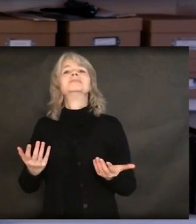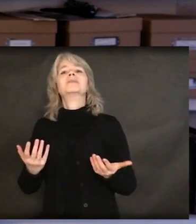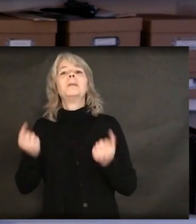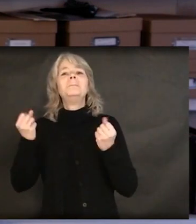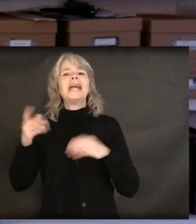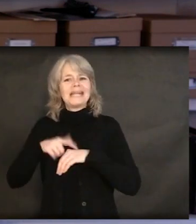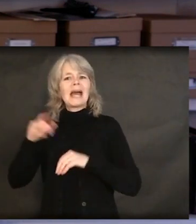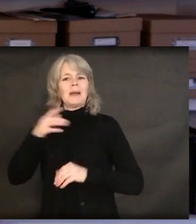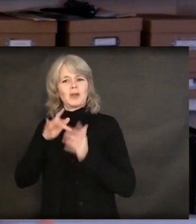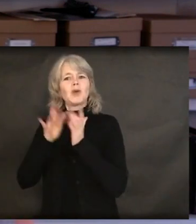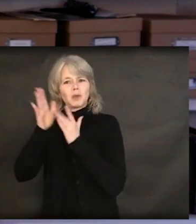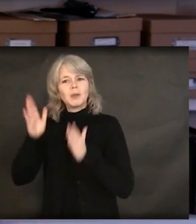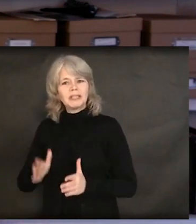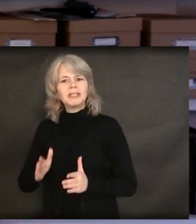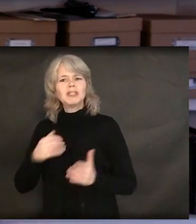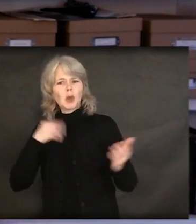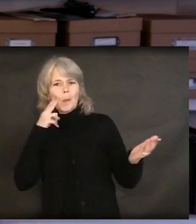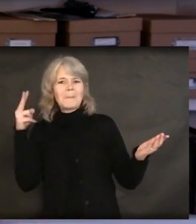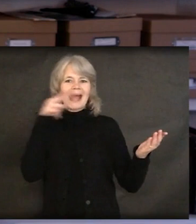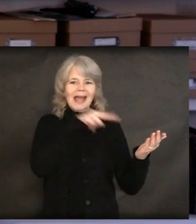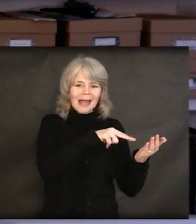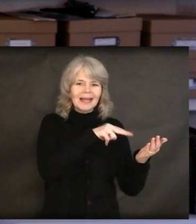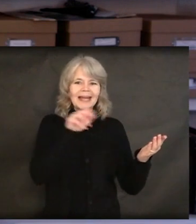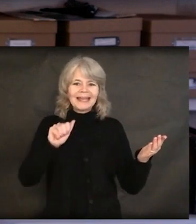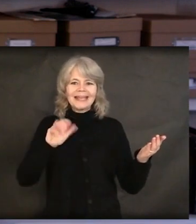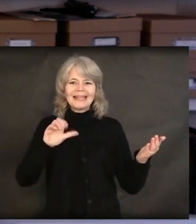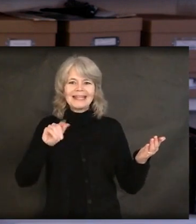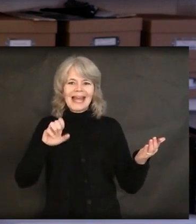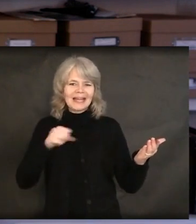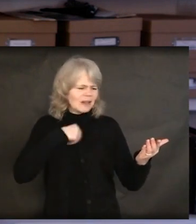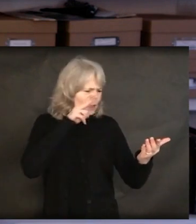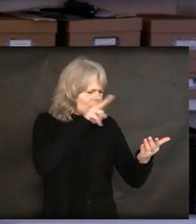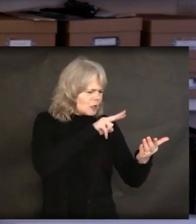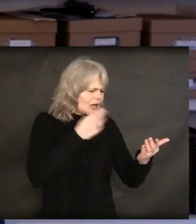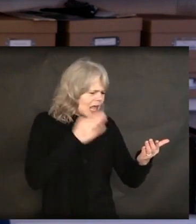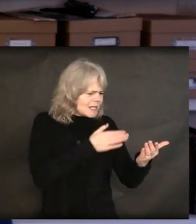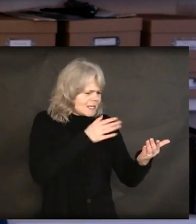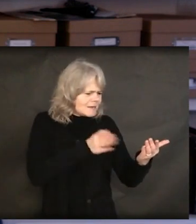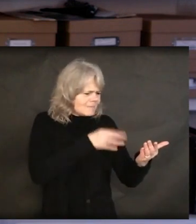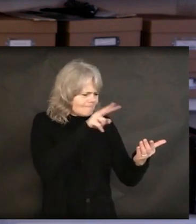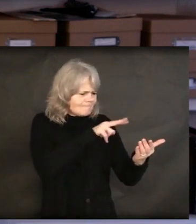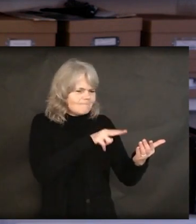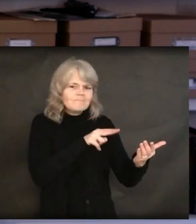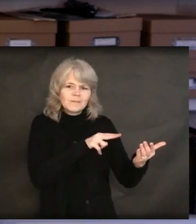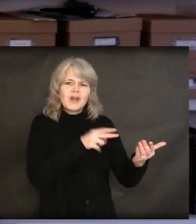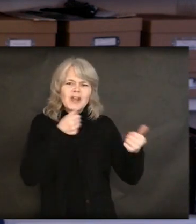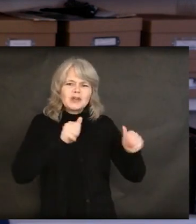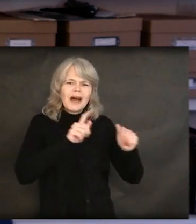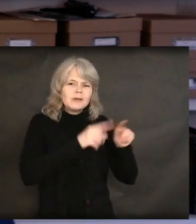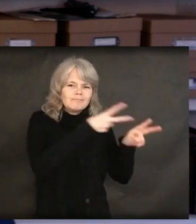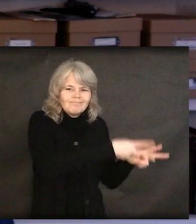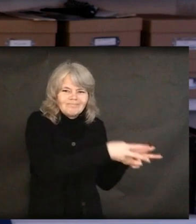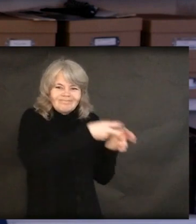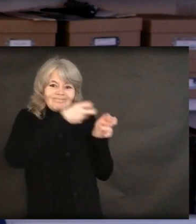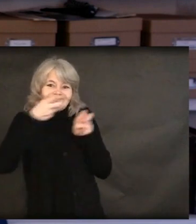Oftentimes, Christians have turned to the Acts of the Apostles, hoping to find there in this text the perfect church, or at least a really good